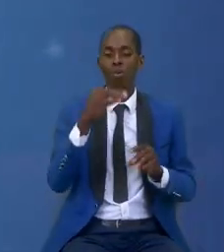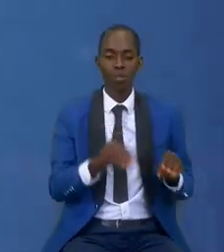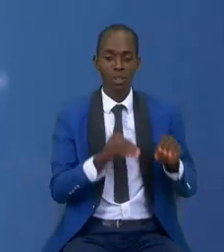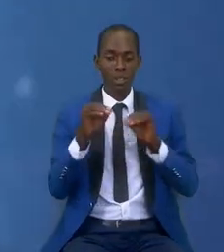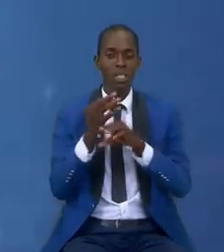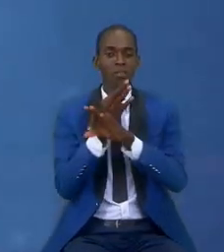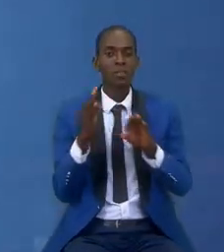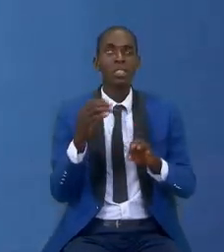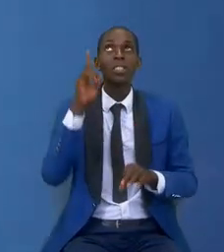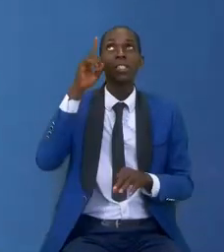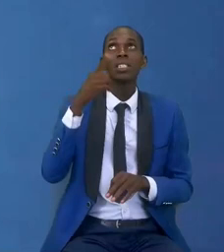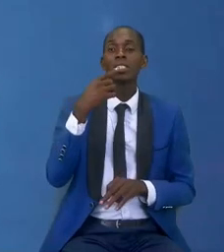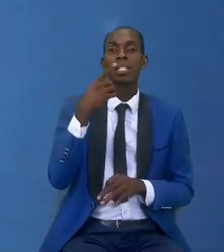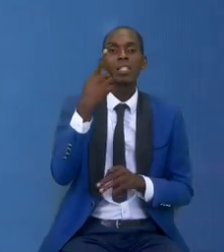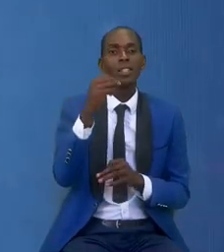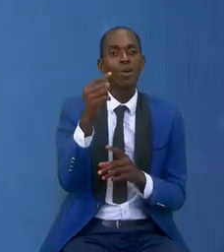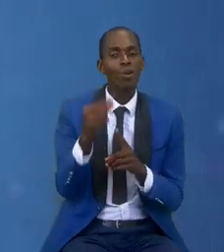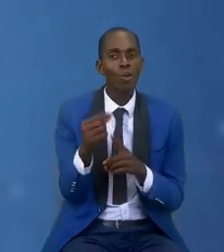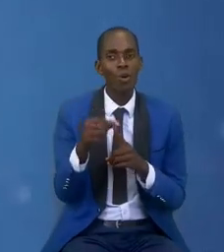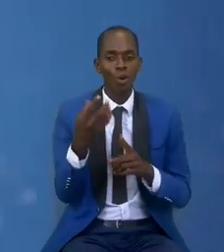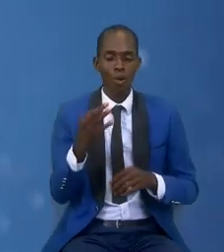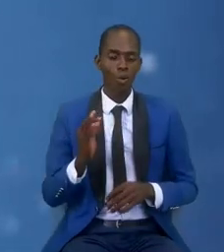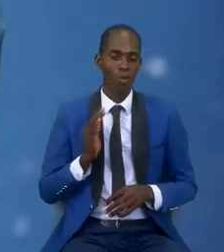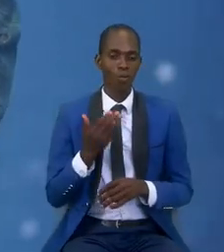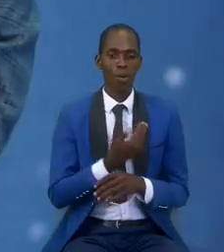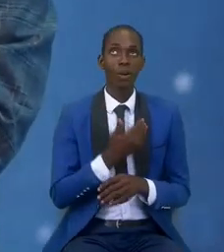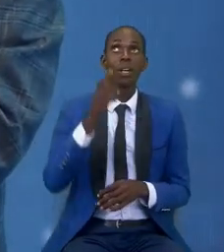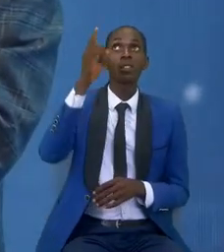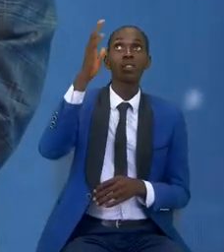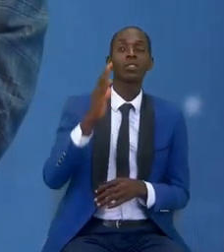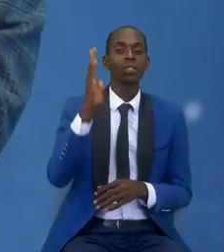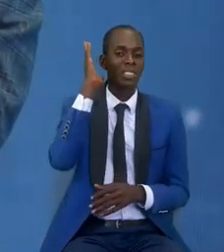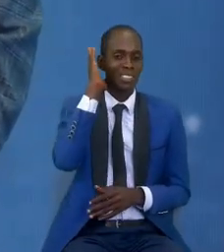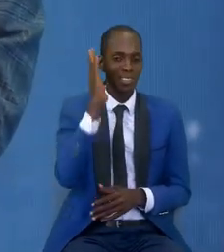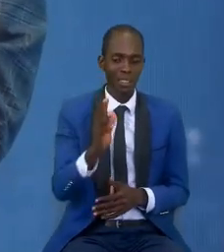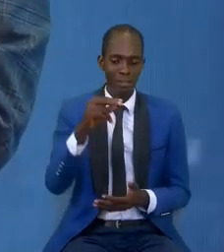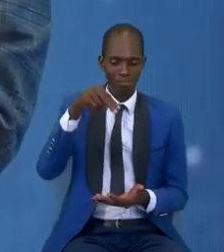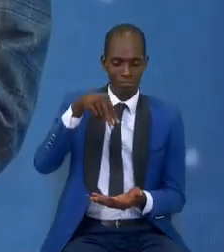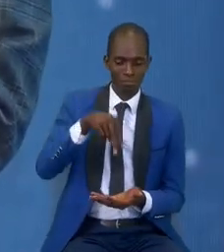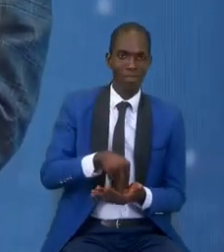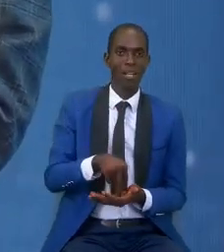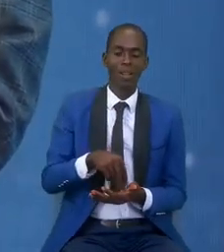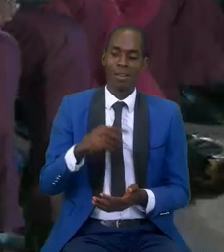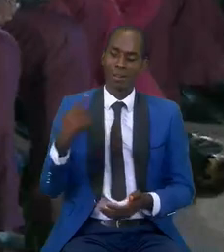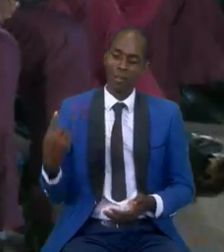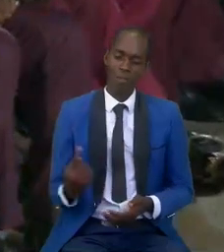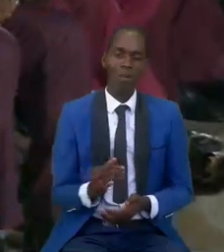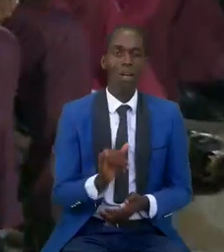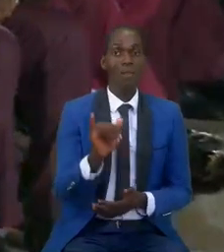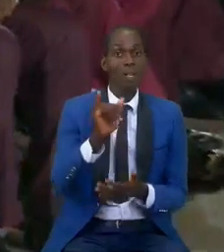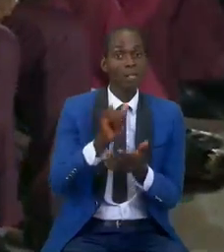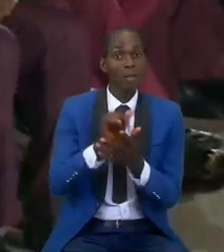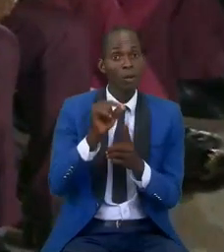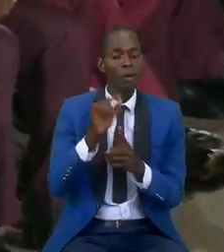shall stanch forever that watch will stand your life tonight in Jesus